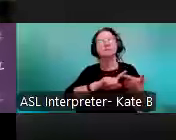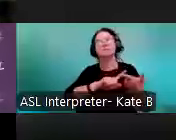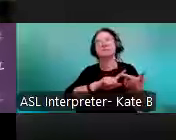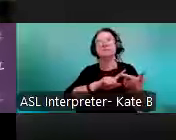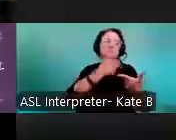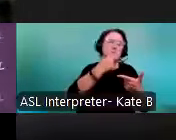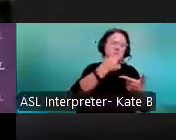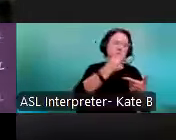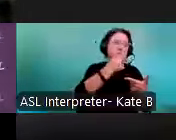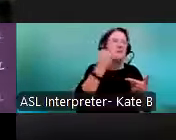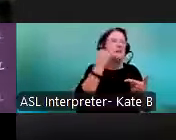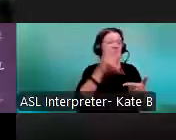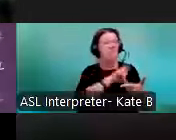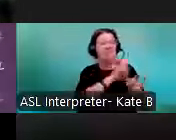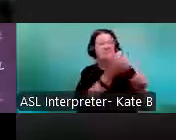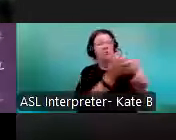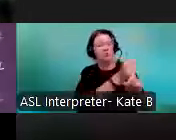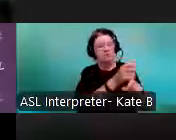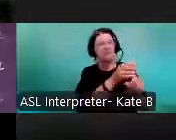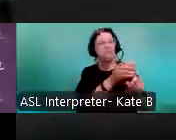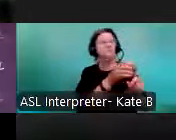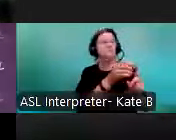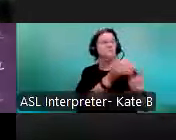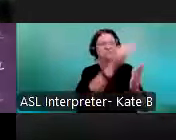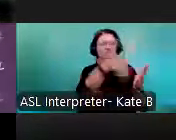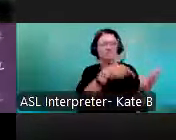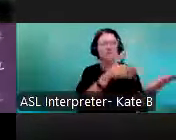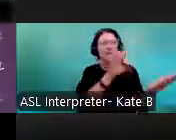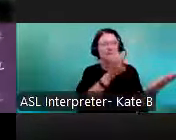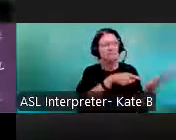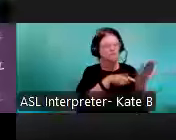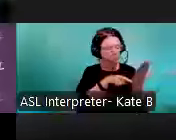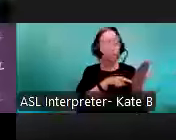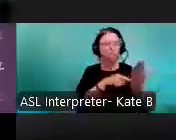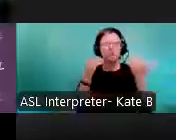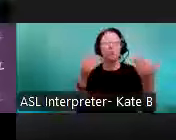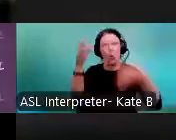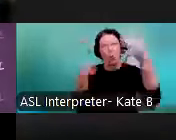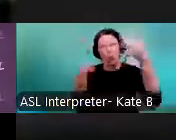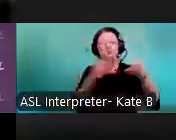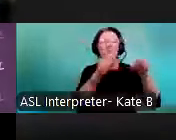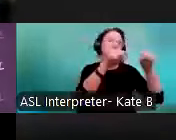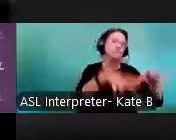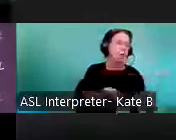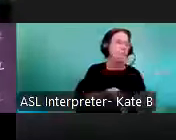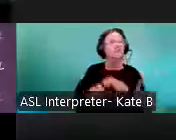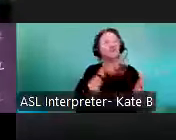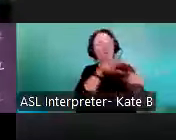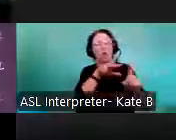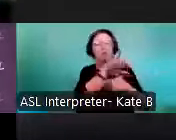decide if cases will go to court, if they'll prosecute those cases, if charges should be